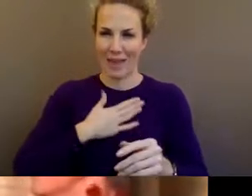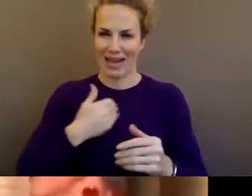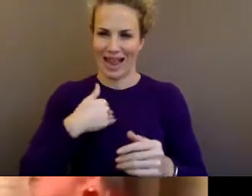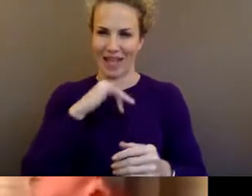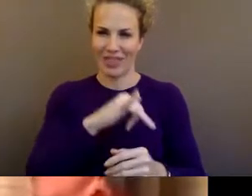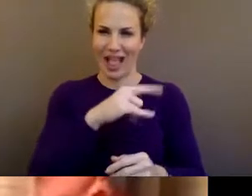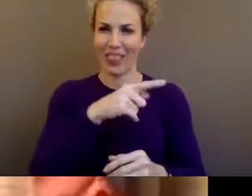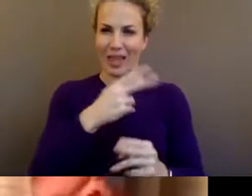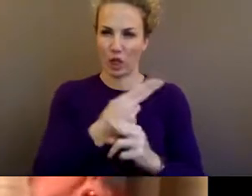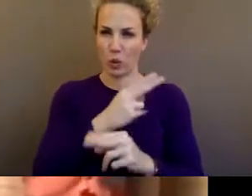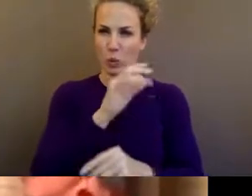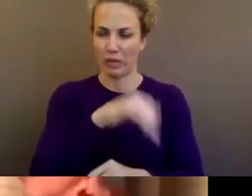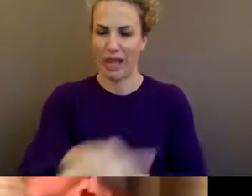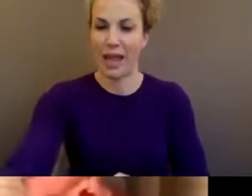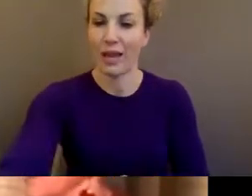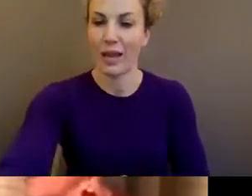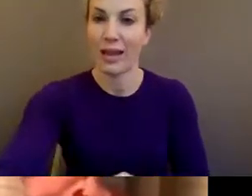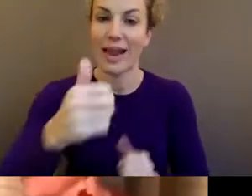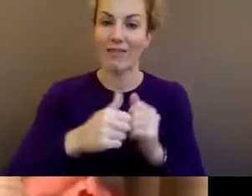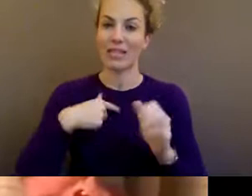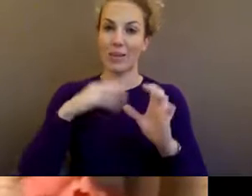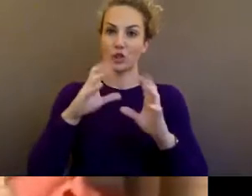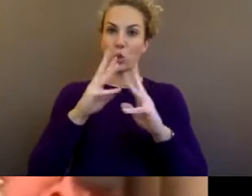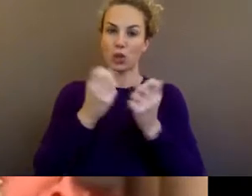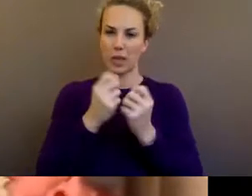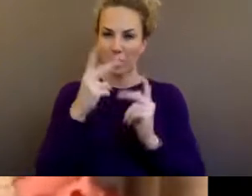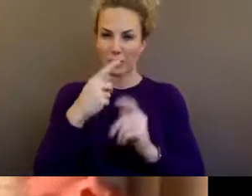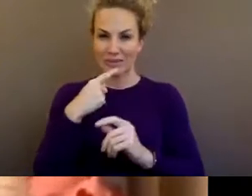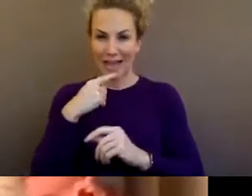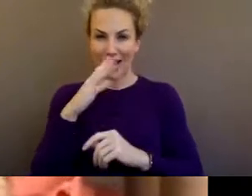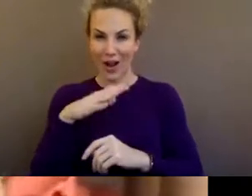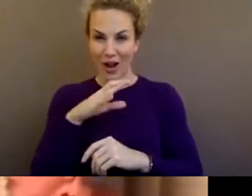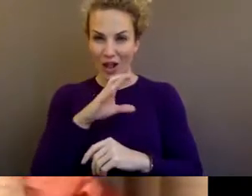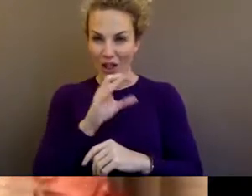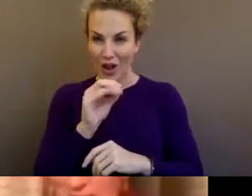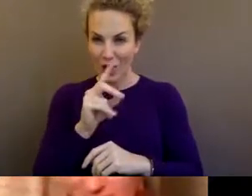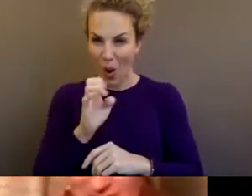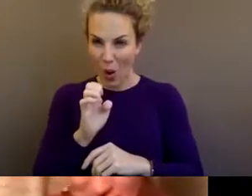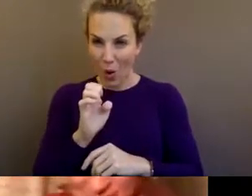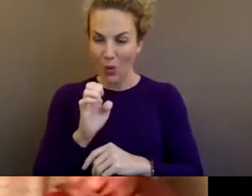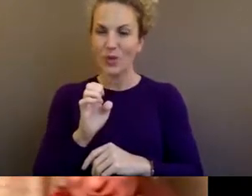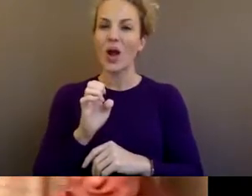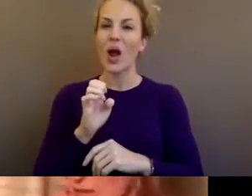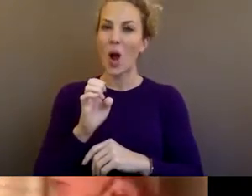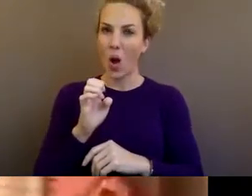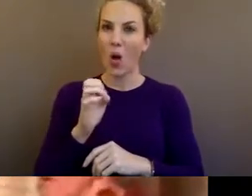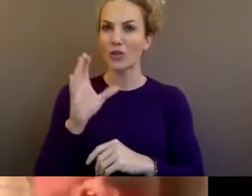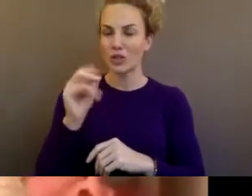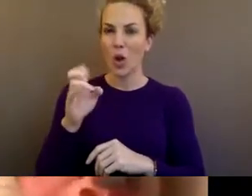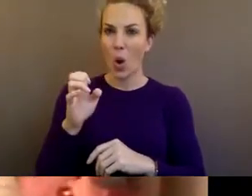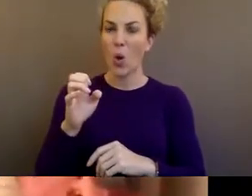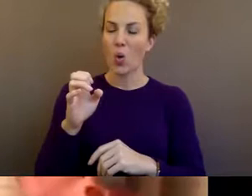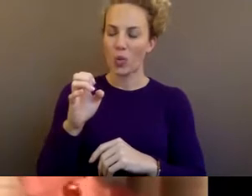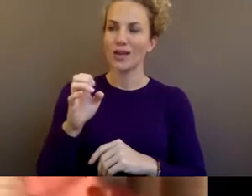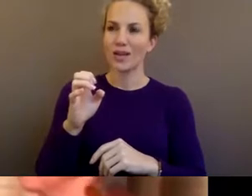it. And then every time I do a workshop, someone comes in and says, code. I heard there was a code. I came to find out about it. So we